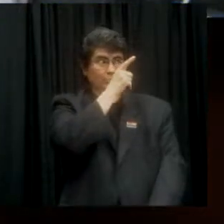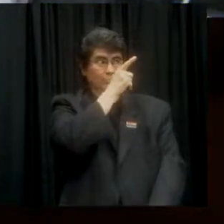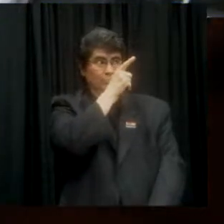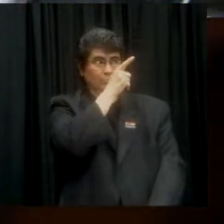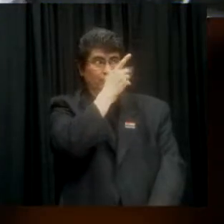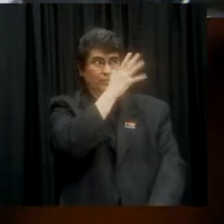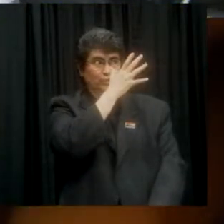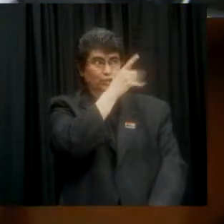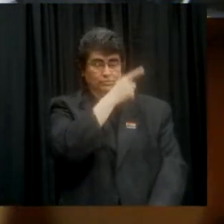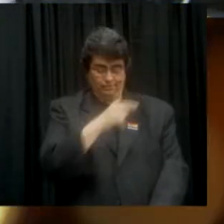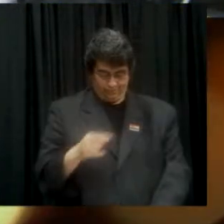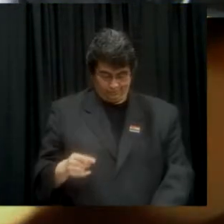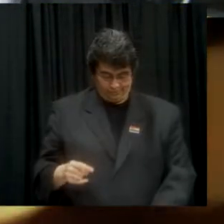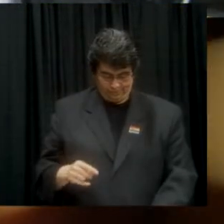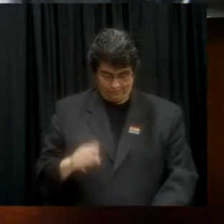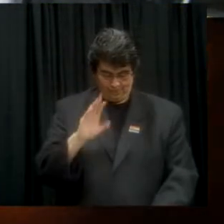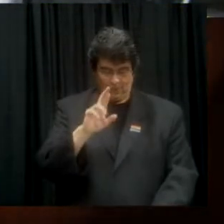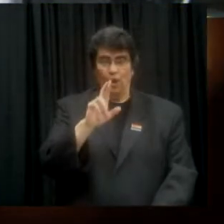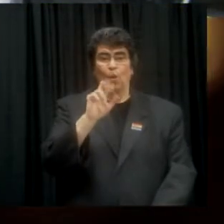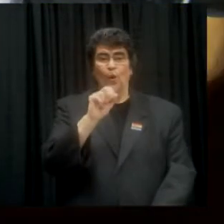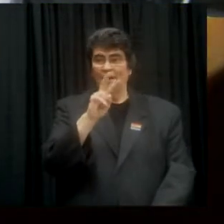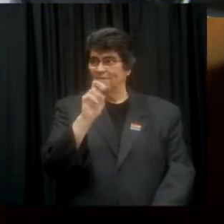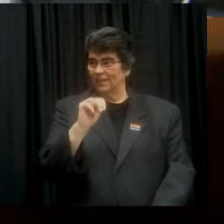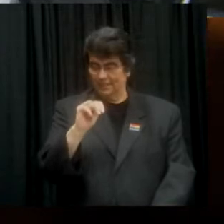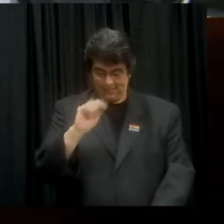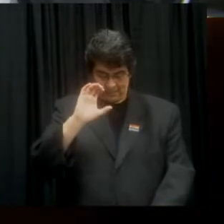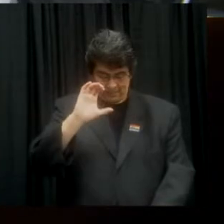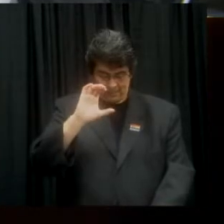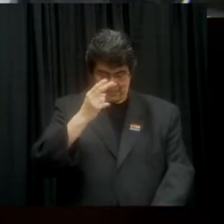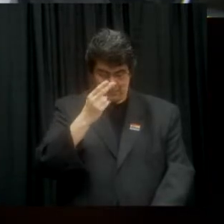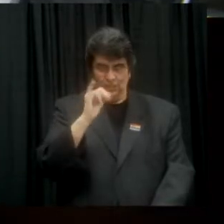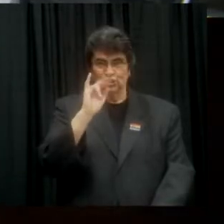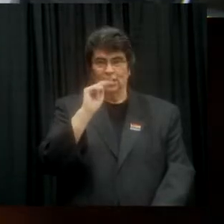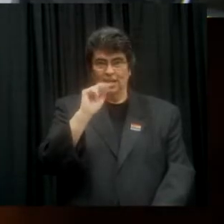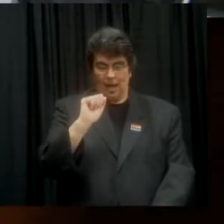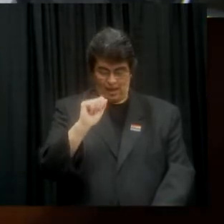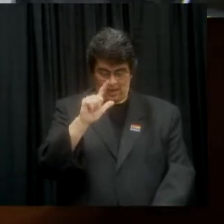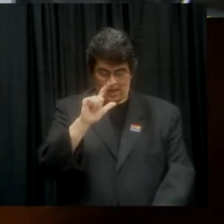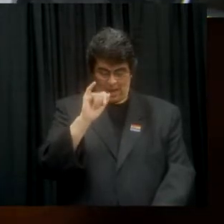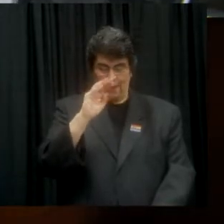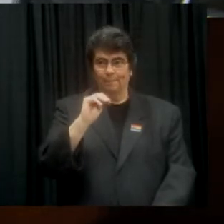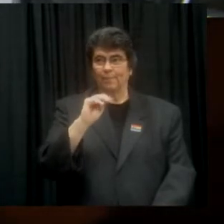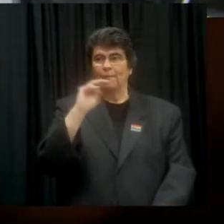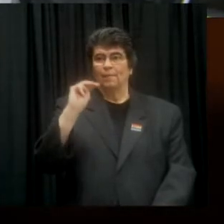China. Raven China Lim, magna cum laude.